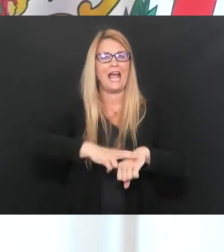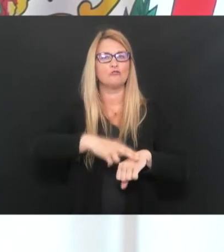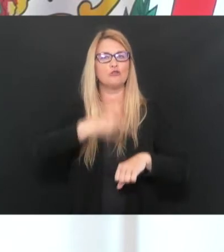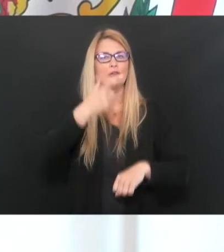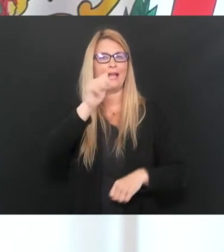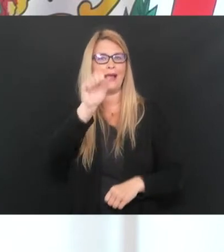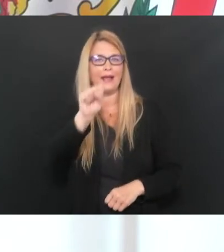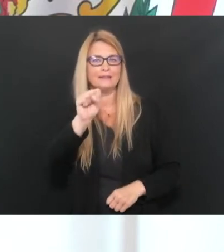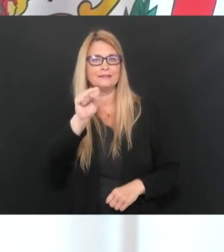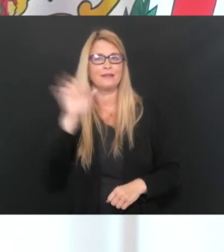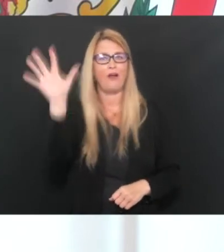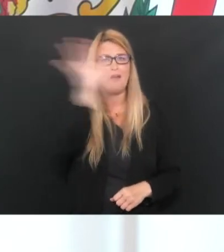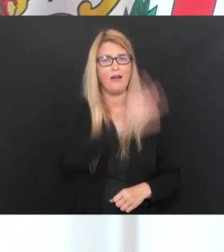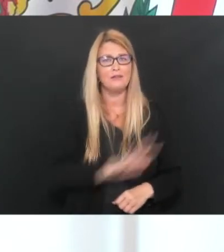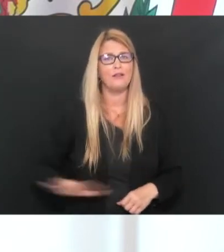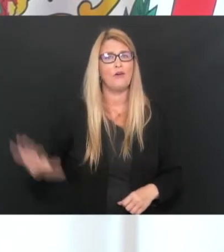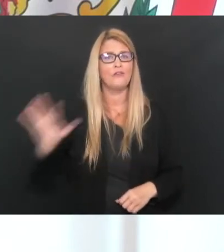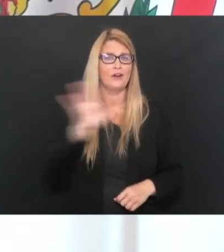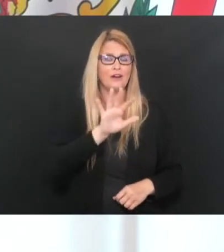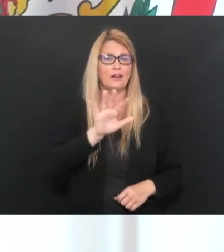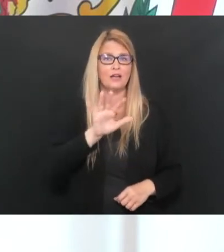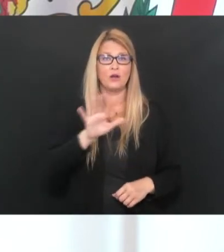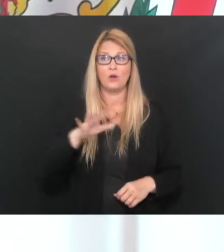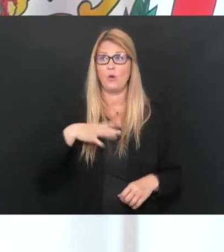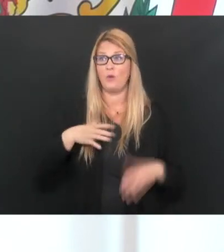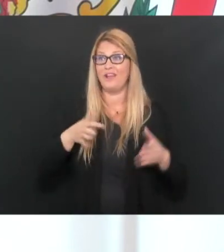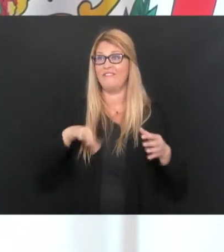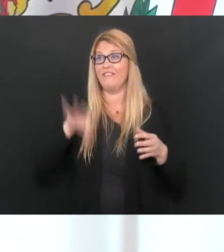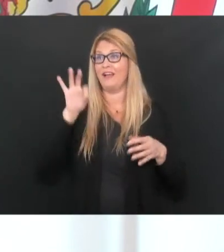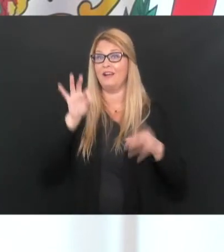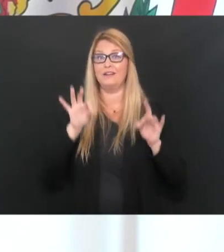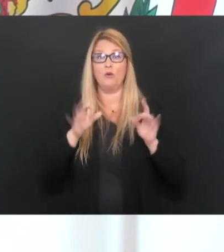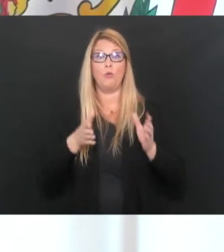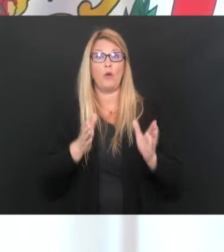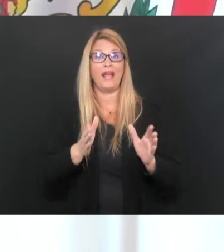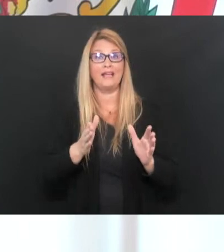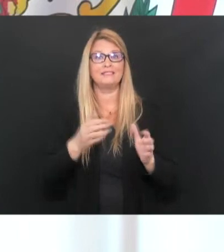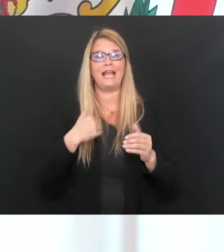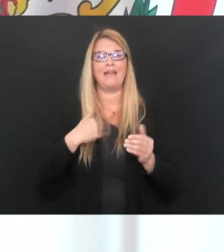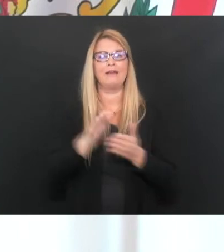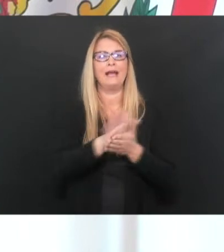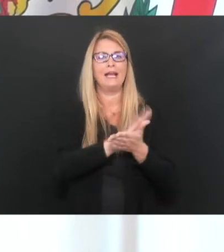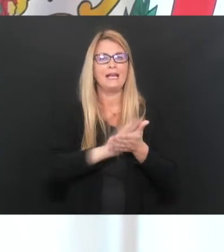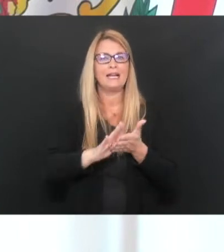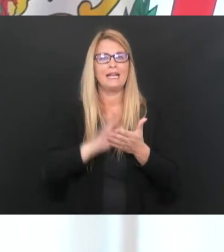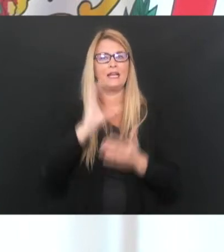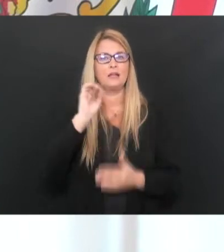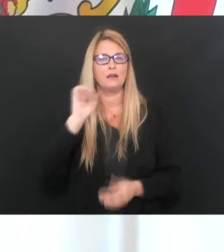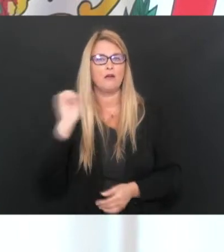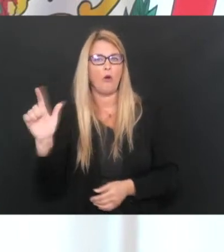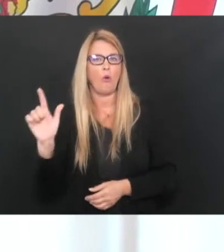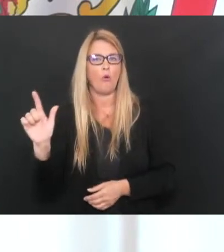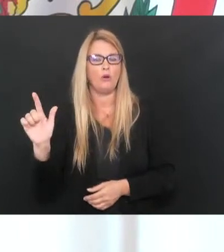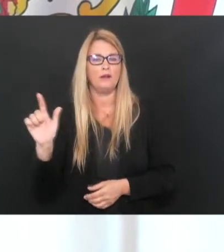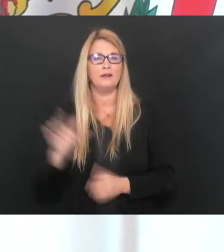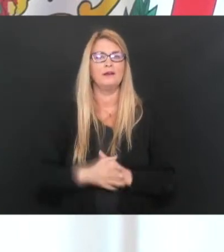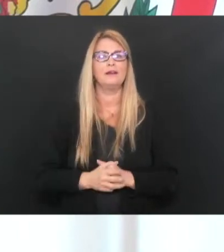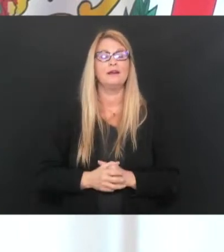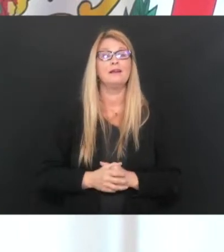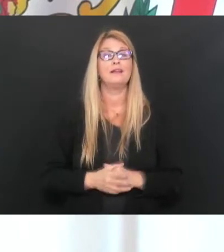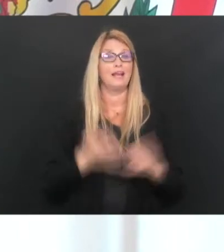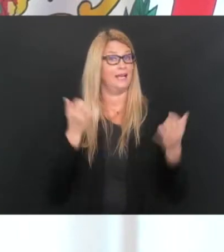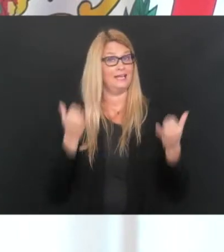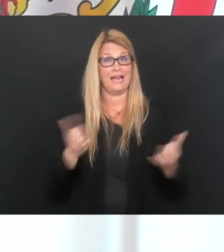land. And we found ways to burn coal cleaner, and absolutely we